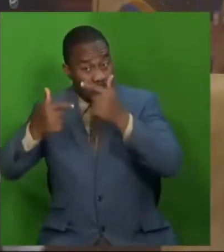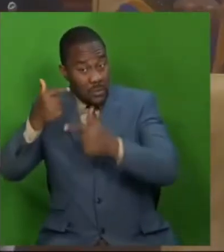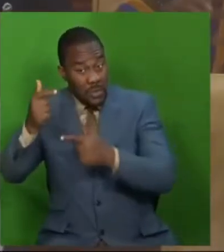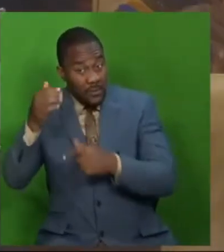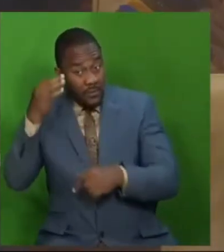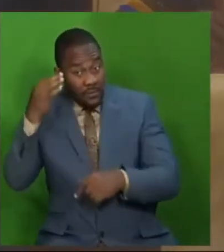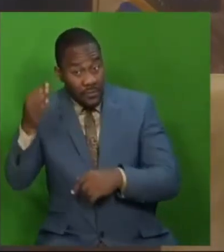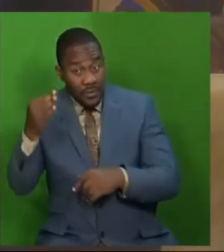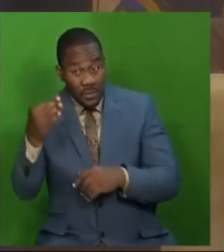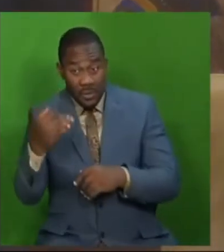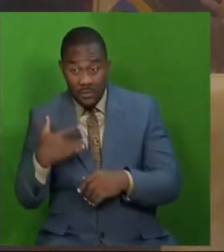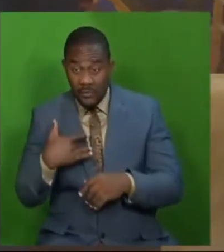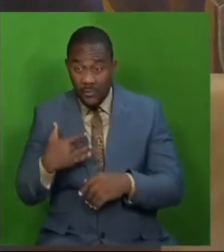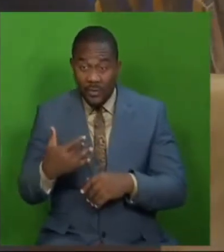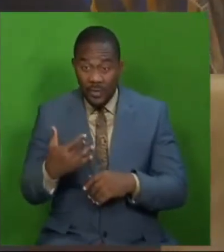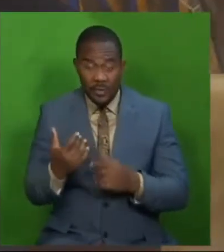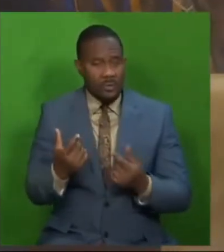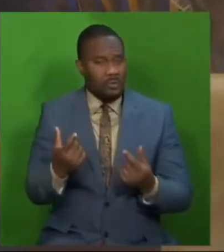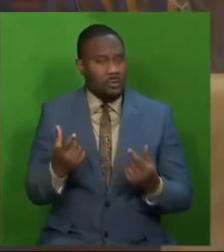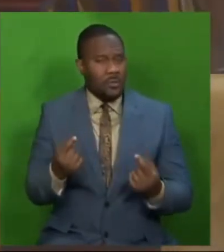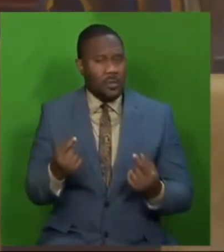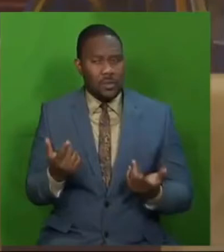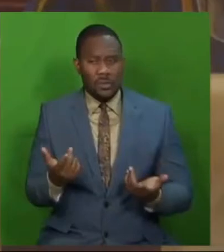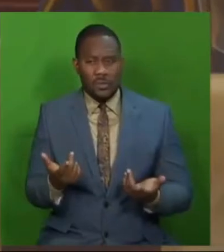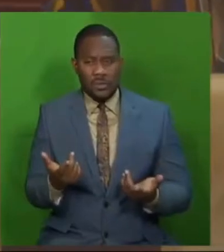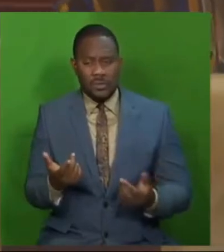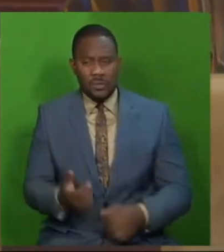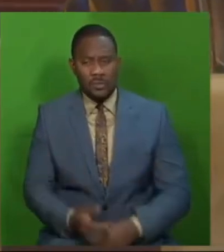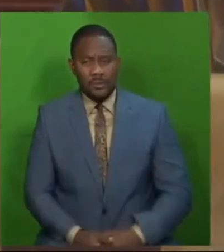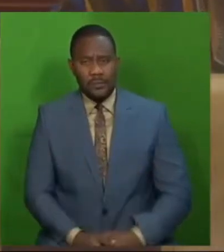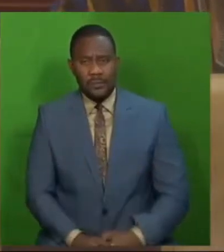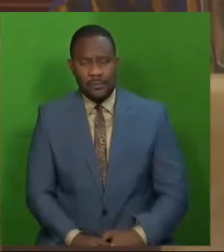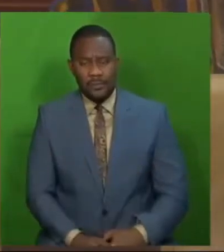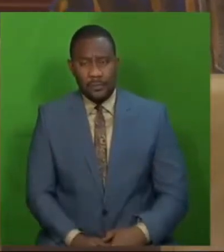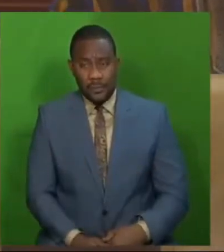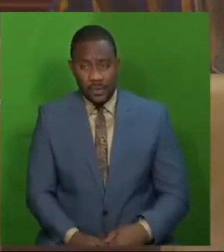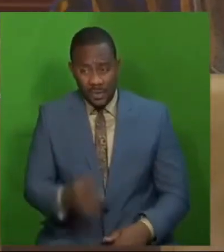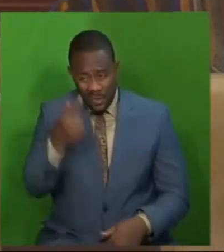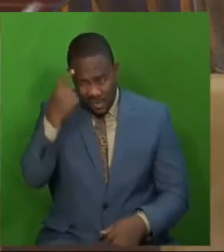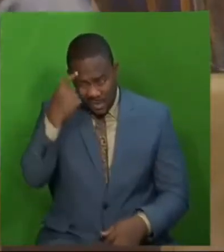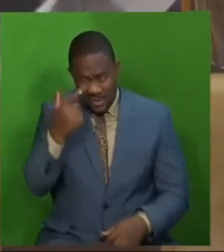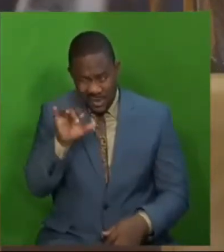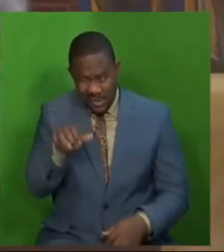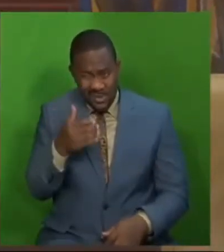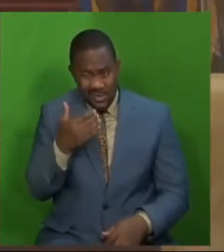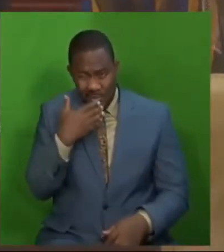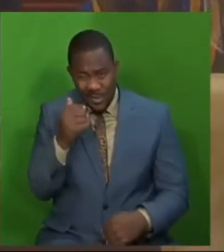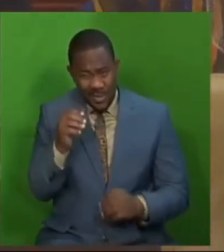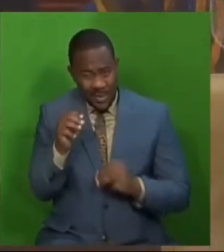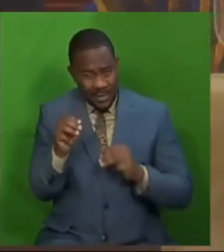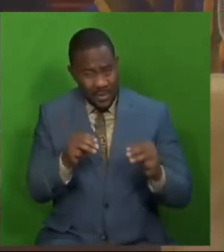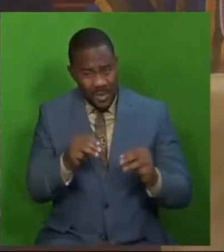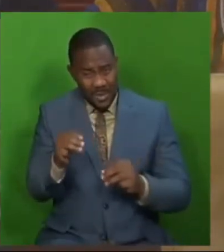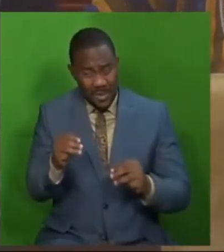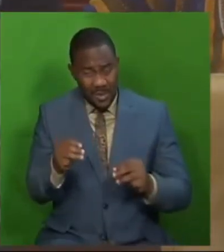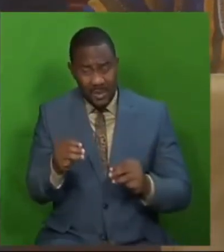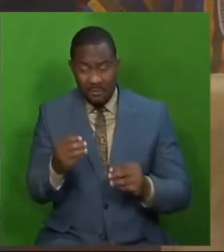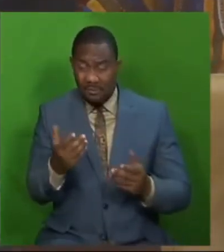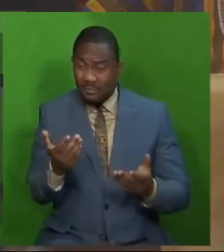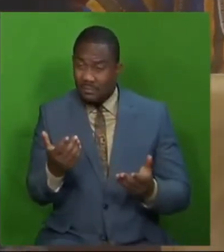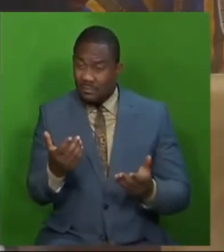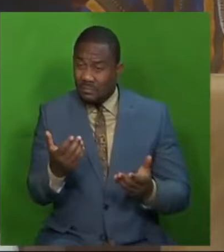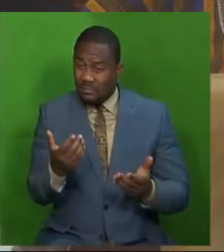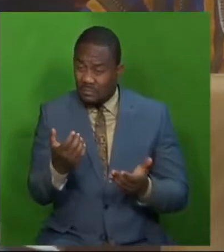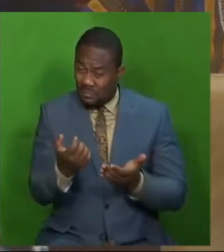as inheritance for the young people coming up. And you say that you are better managers of the economy. No. Mr.